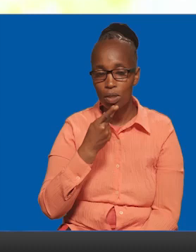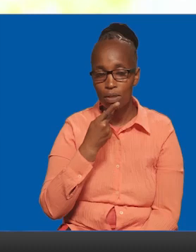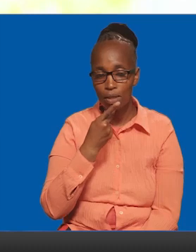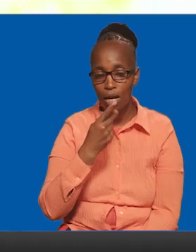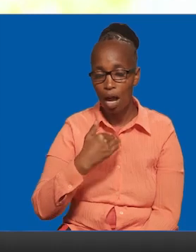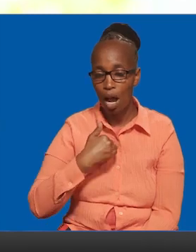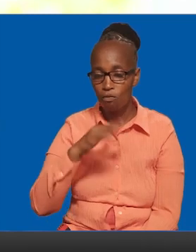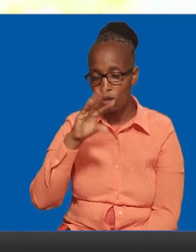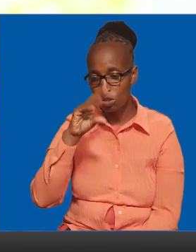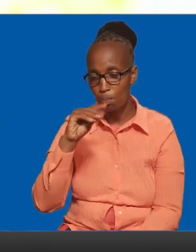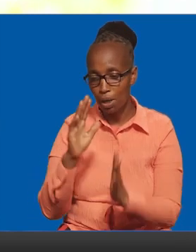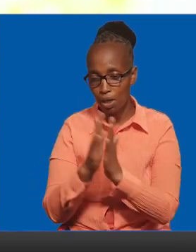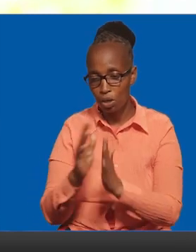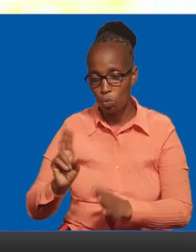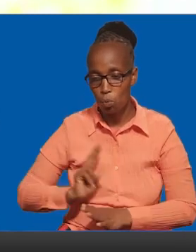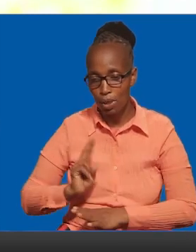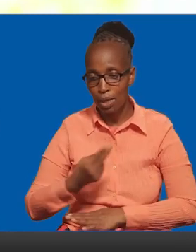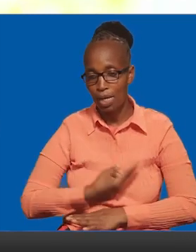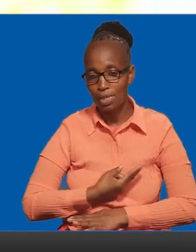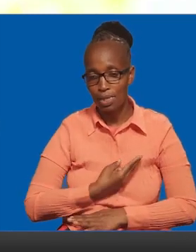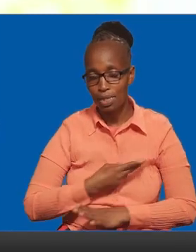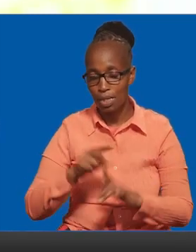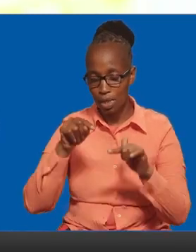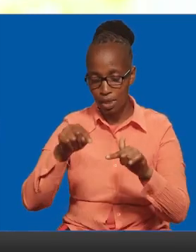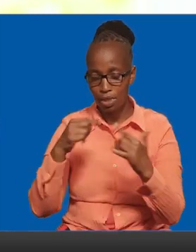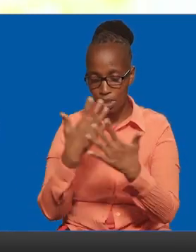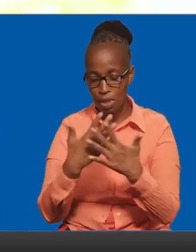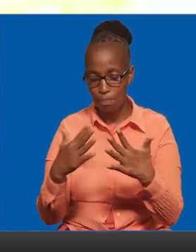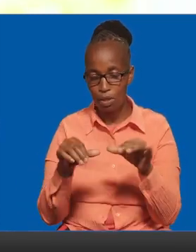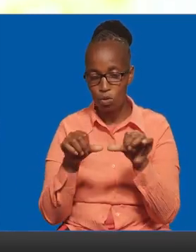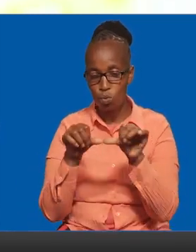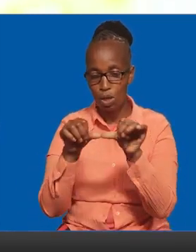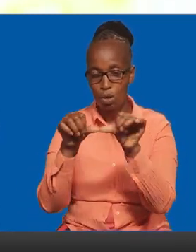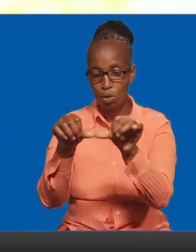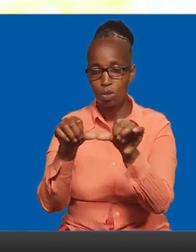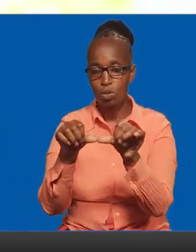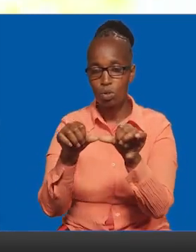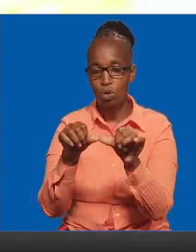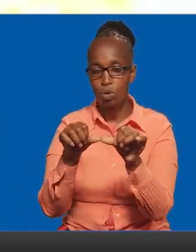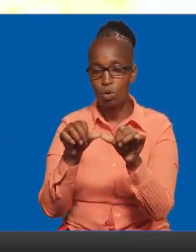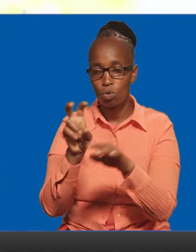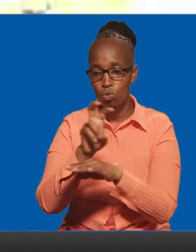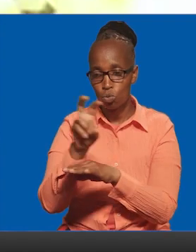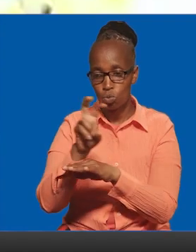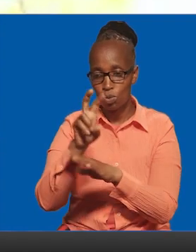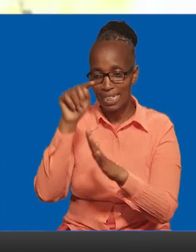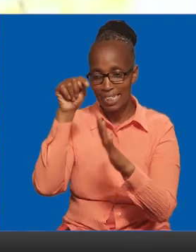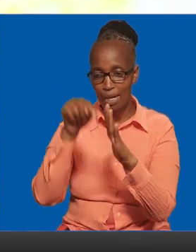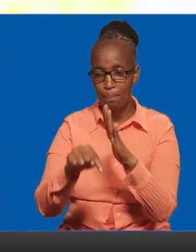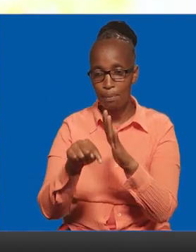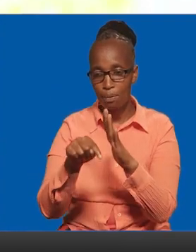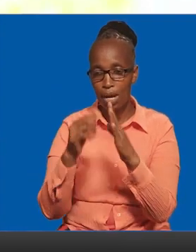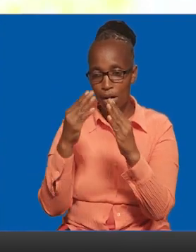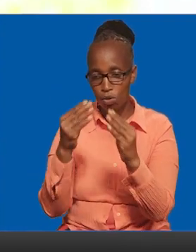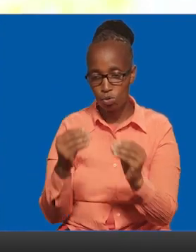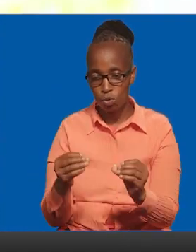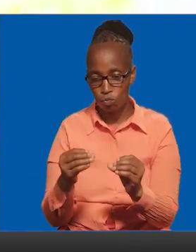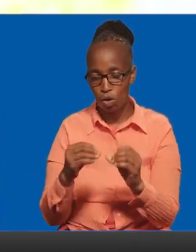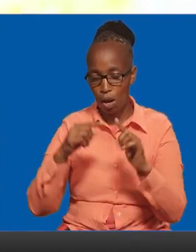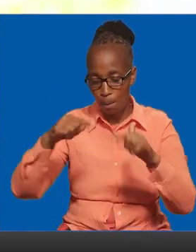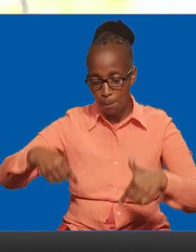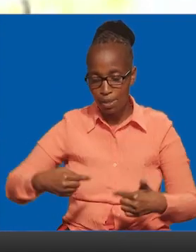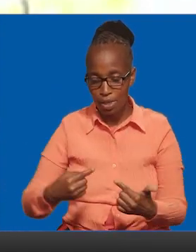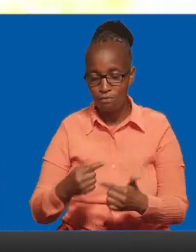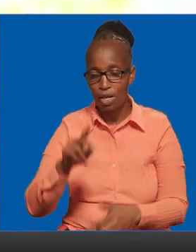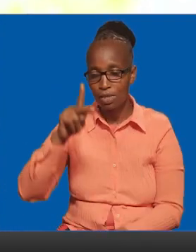assembly have spoken to it's something that we continue to look into to address and